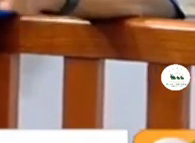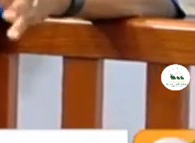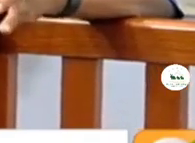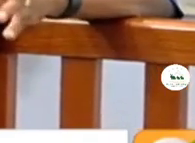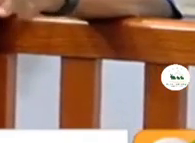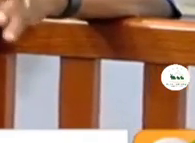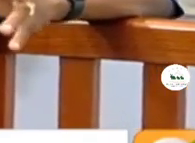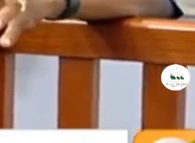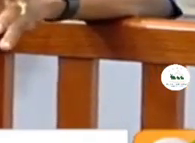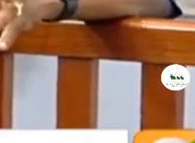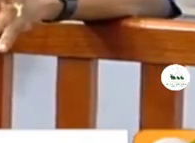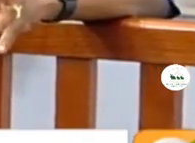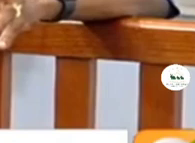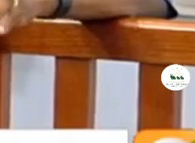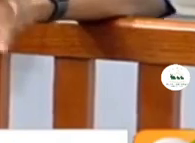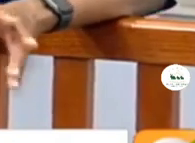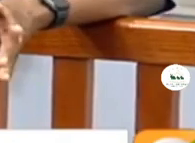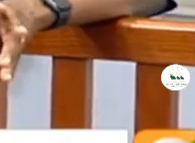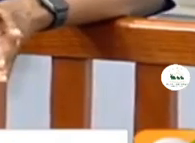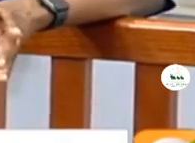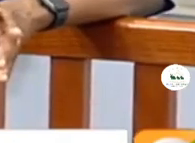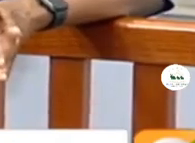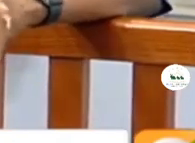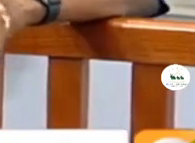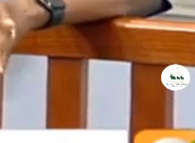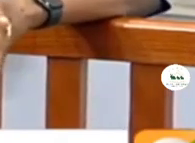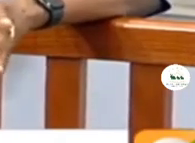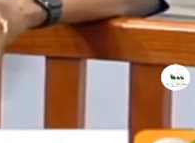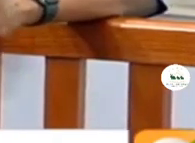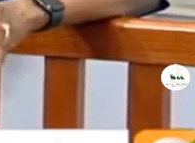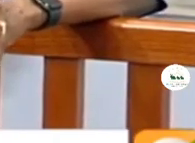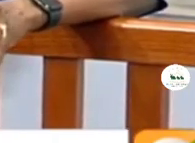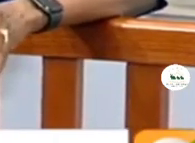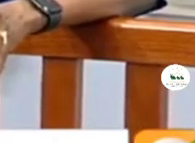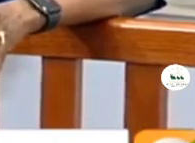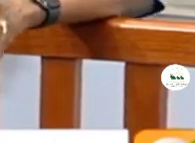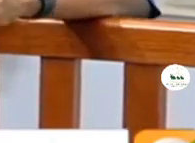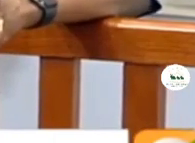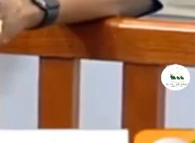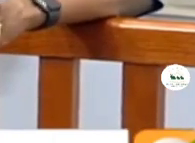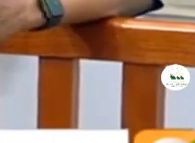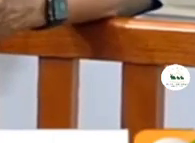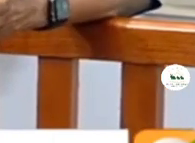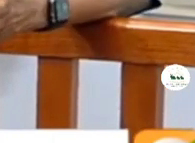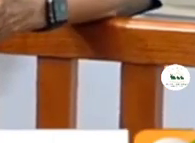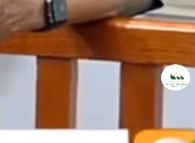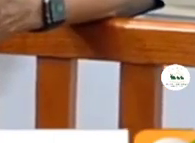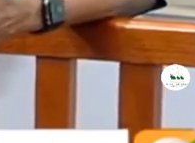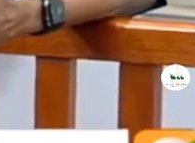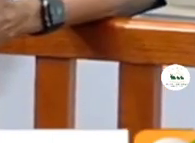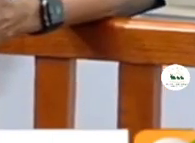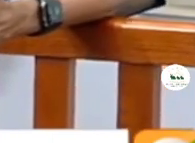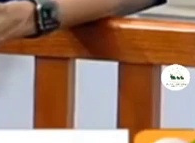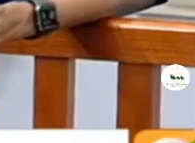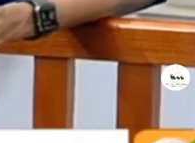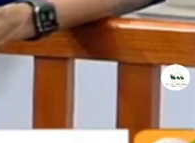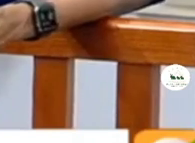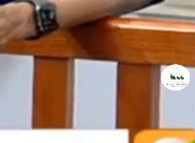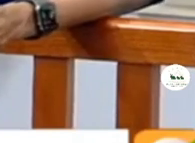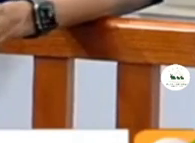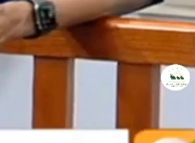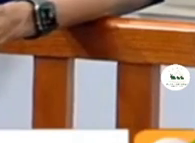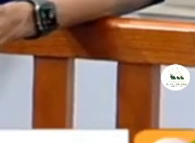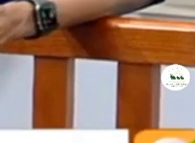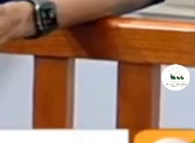want 50 years from now, this is the human resource that we need. And therefore, harmonize